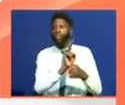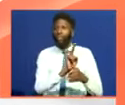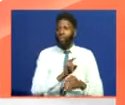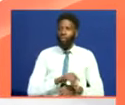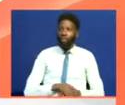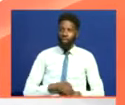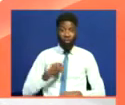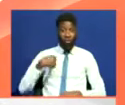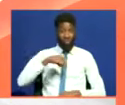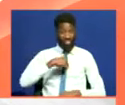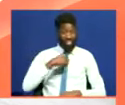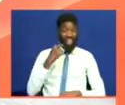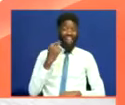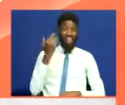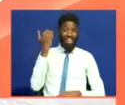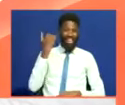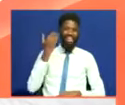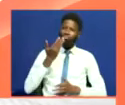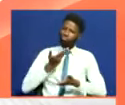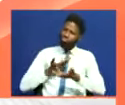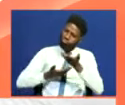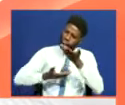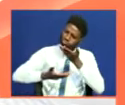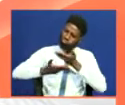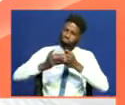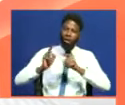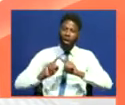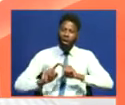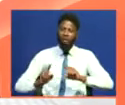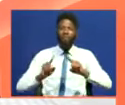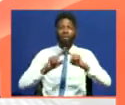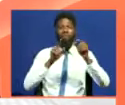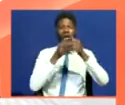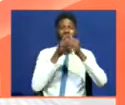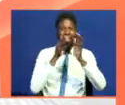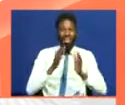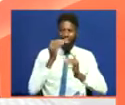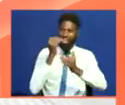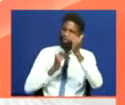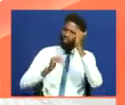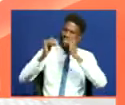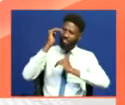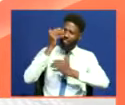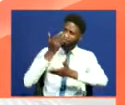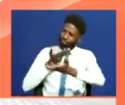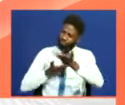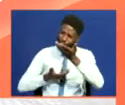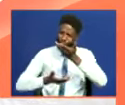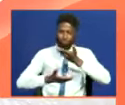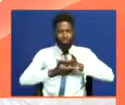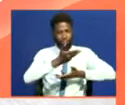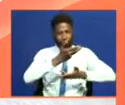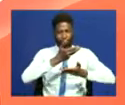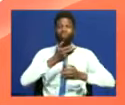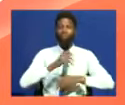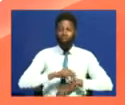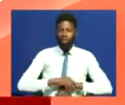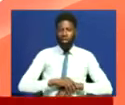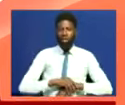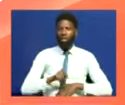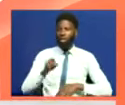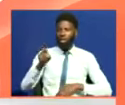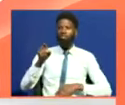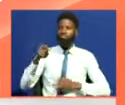in fact, with various campus leaders, wherein we were able to pick out a number of issues